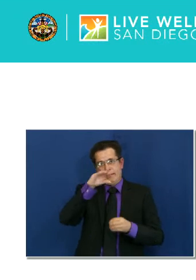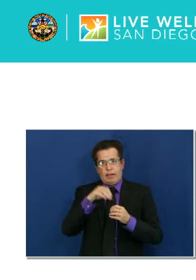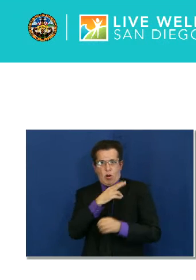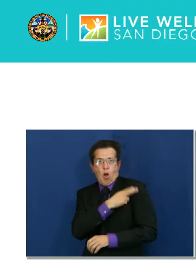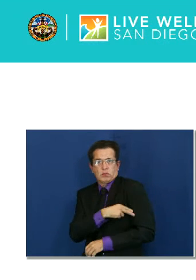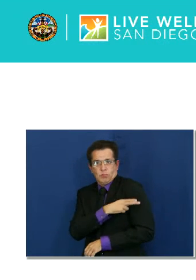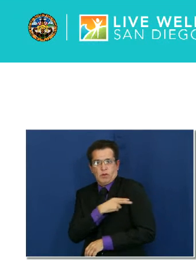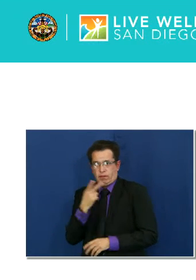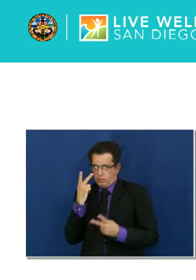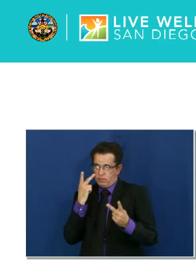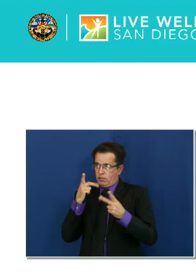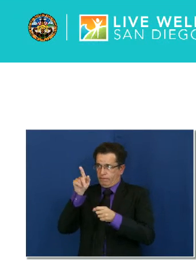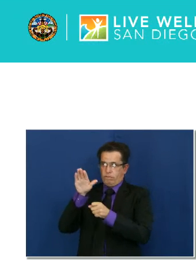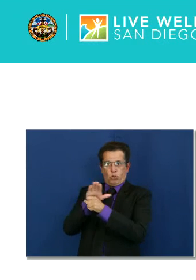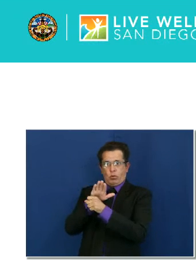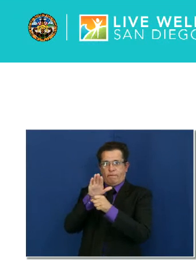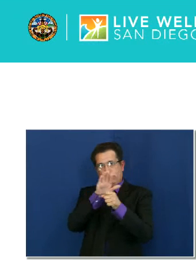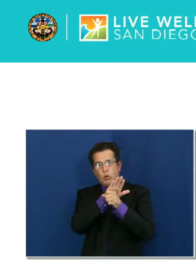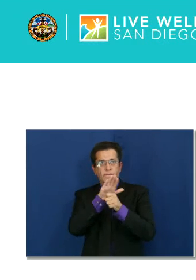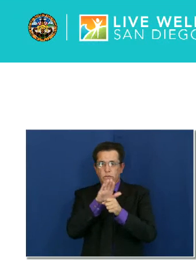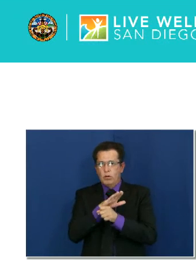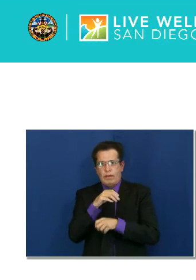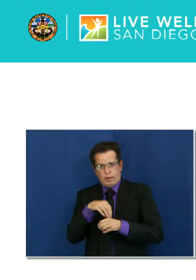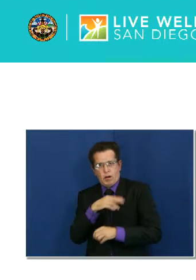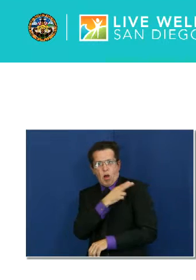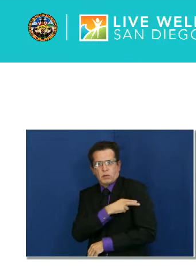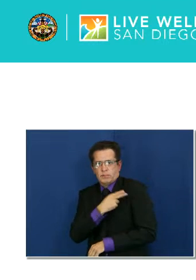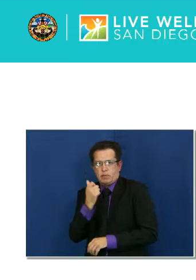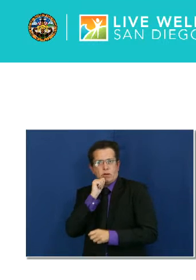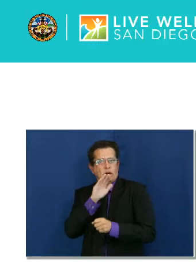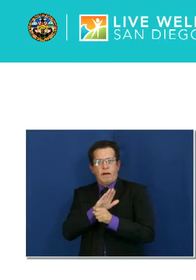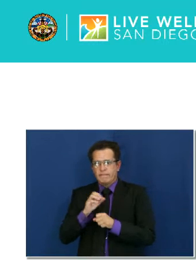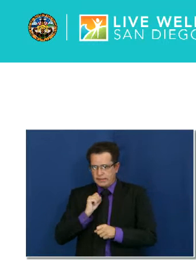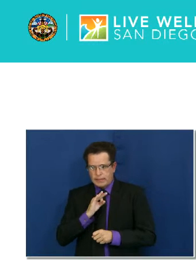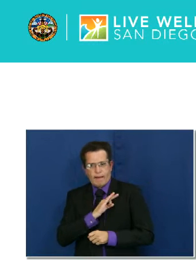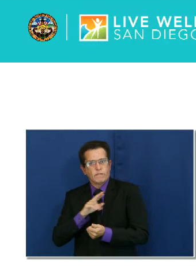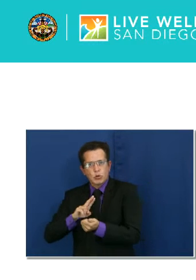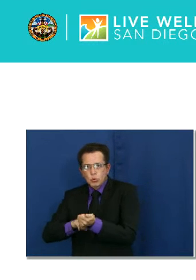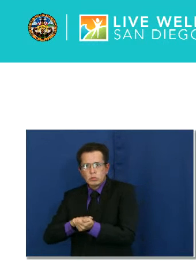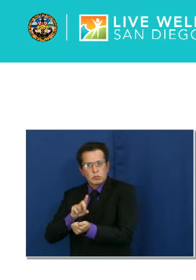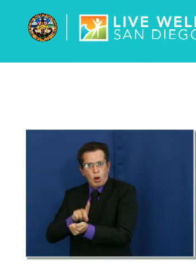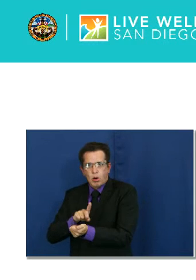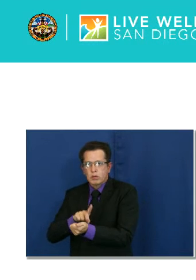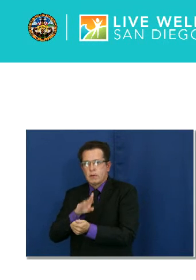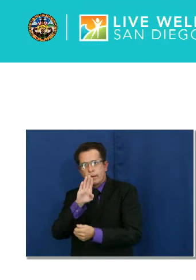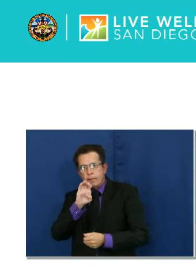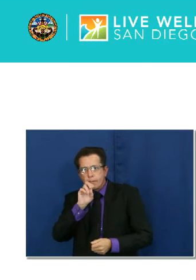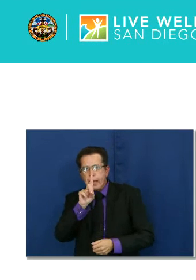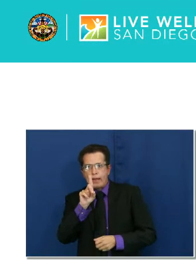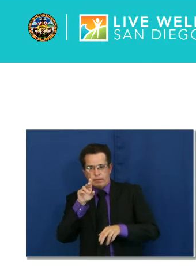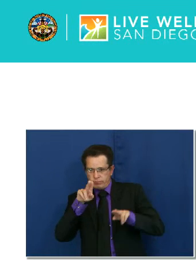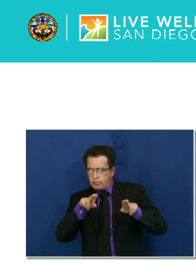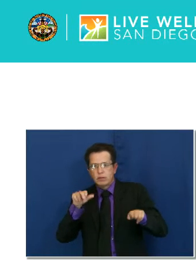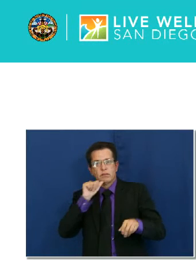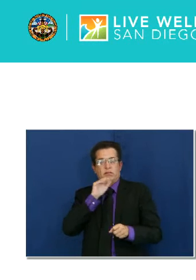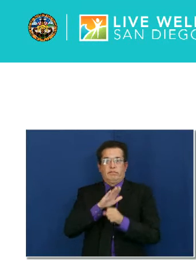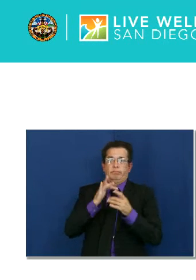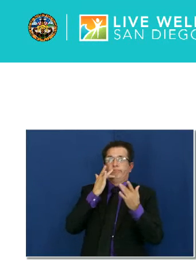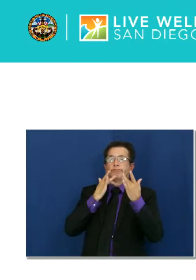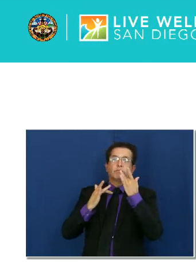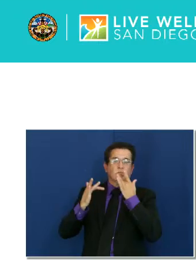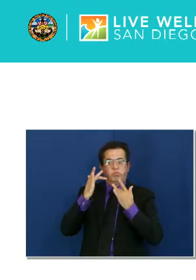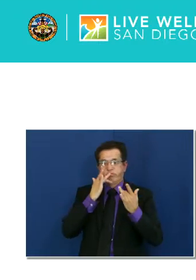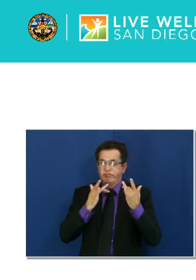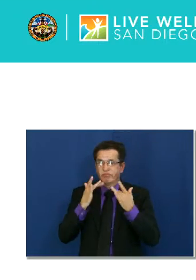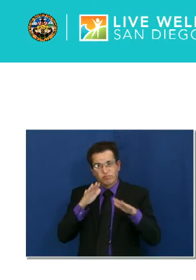system partners, which is the availability of staffed and equipped ICU beds in order to meet the need of our